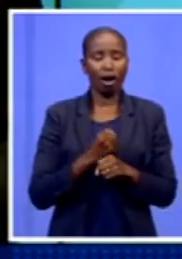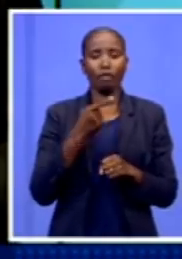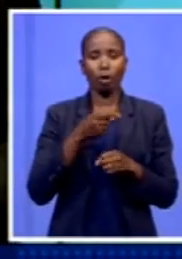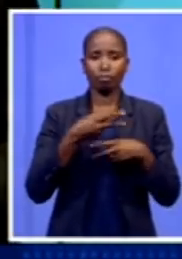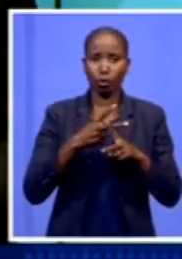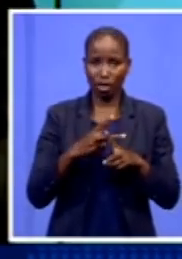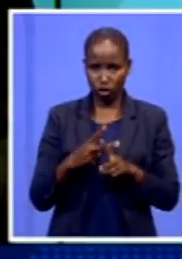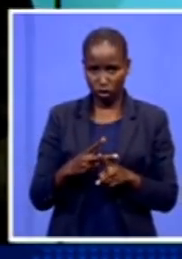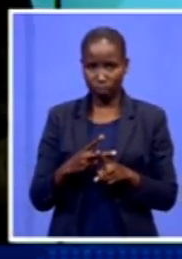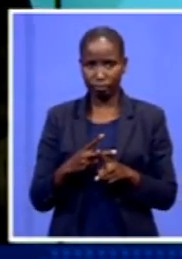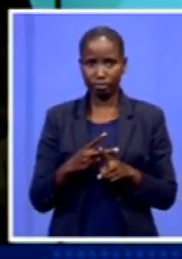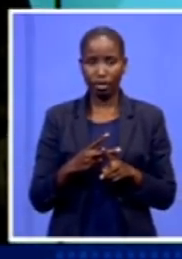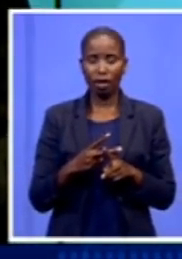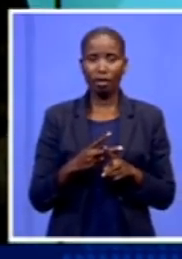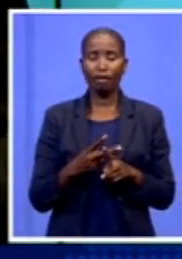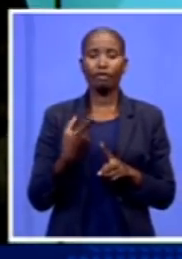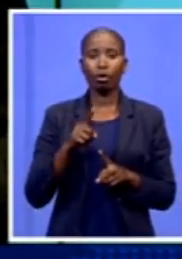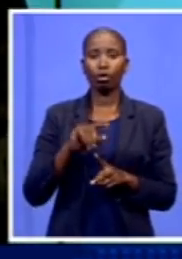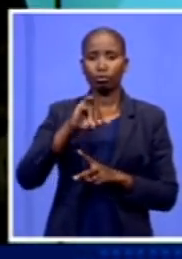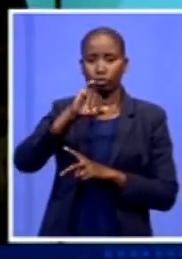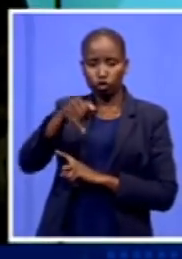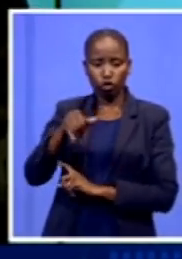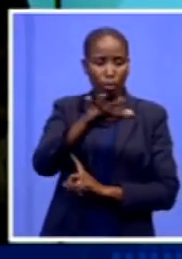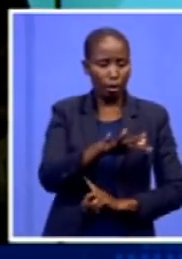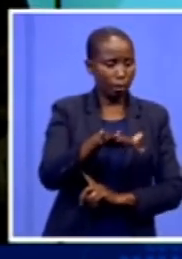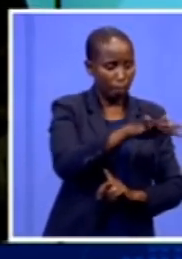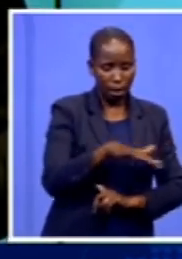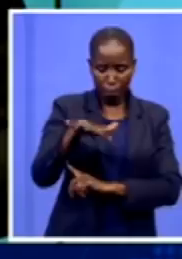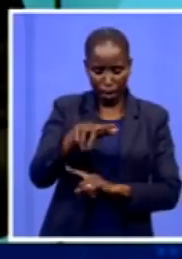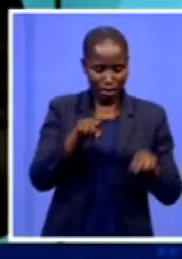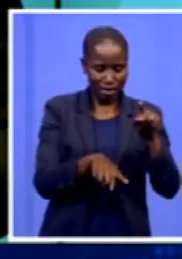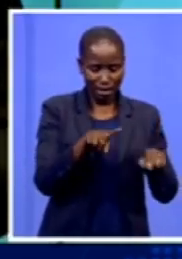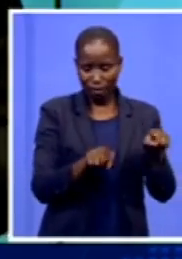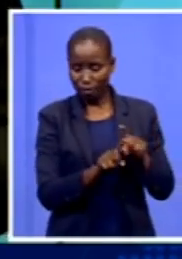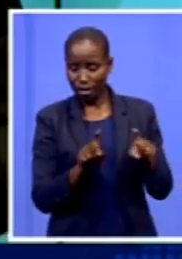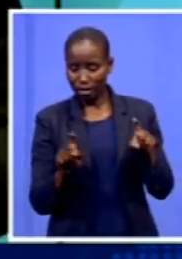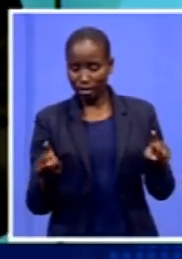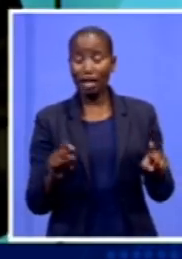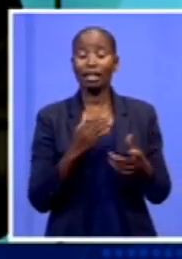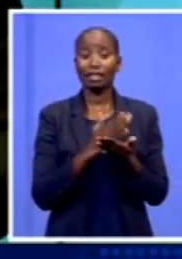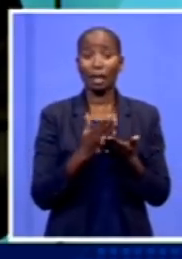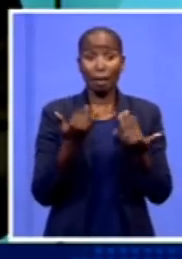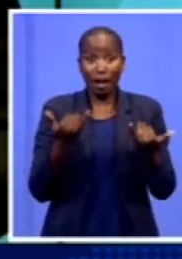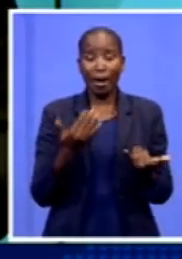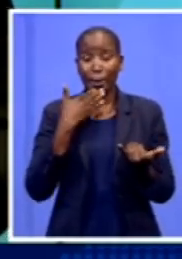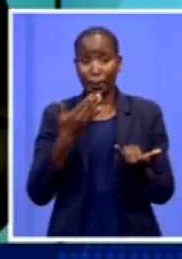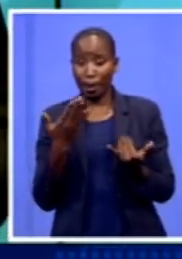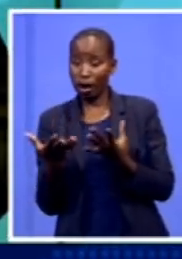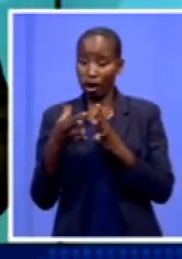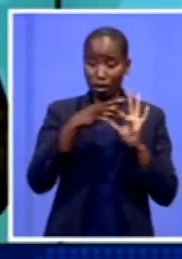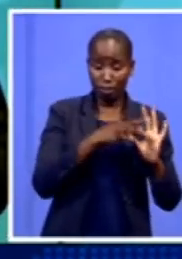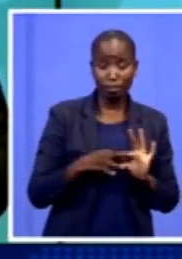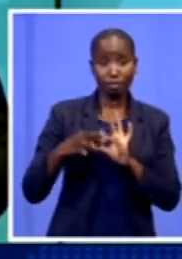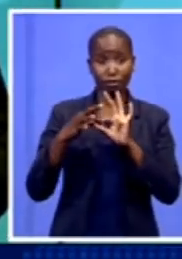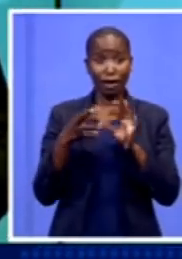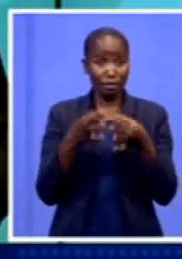geographical regions that are currently cut out of the manufacturing value chains. Governments that are serious